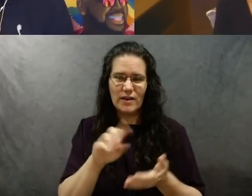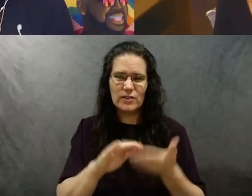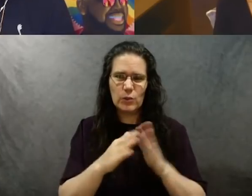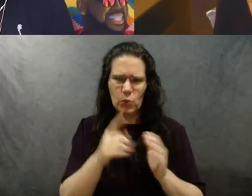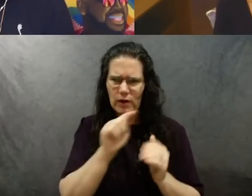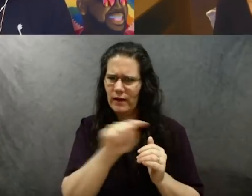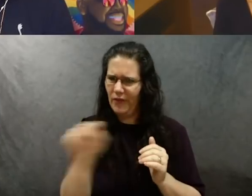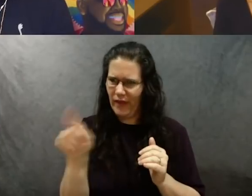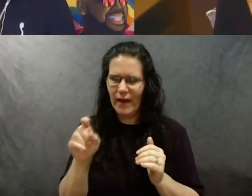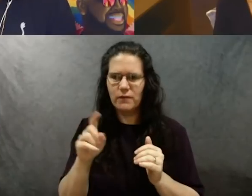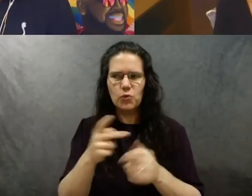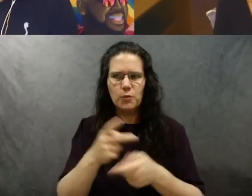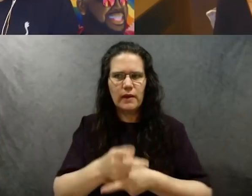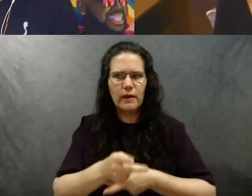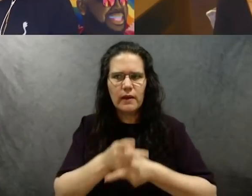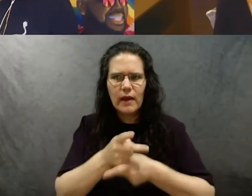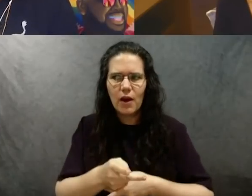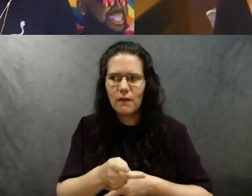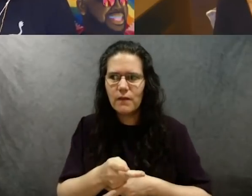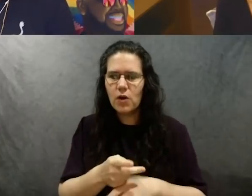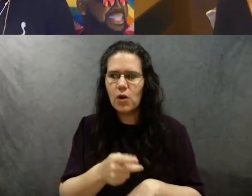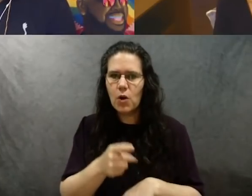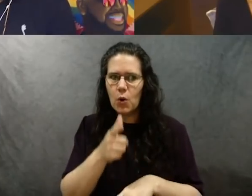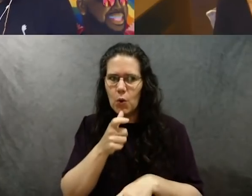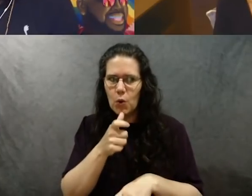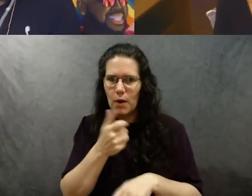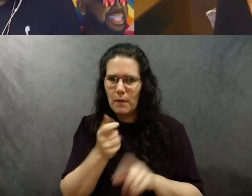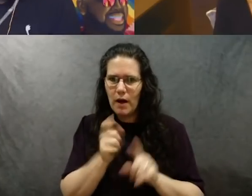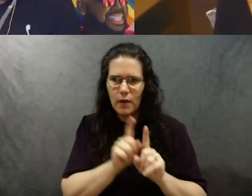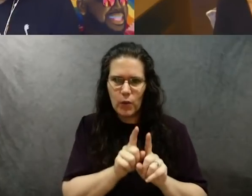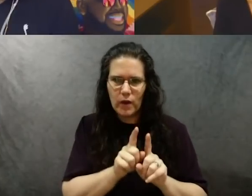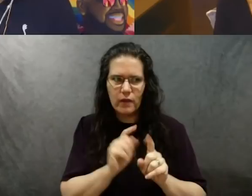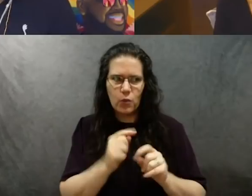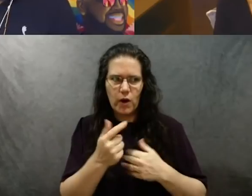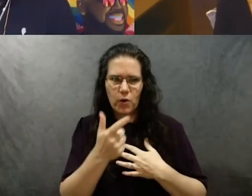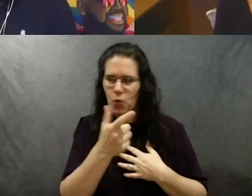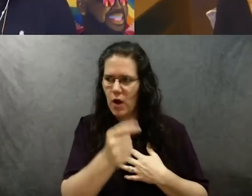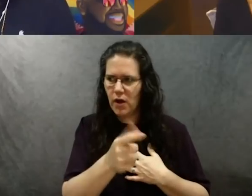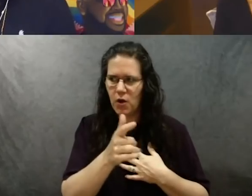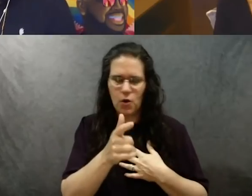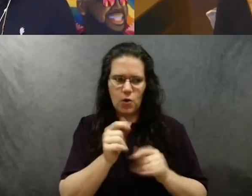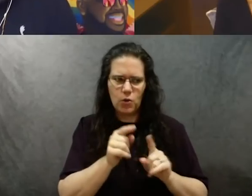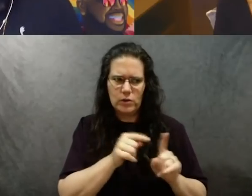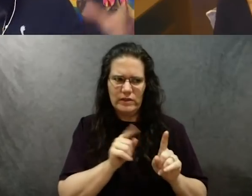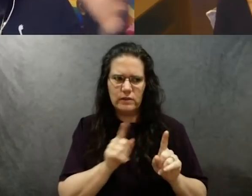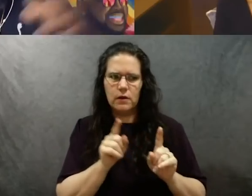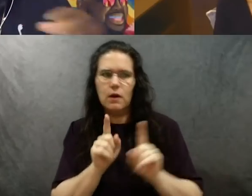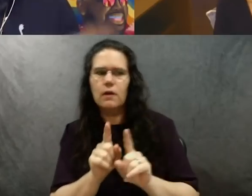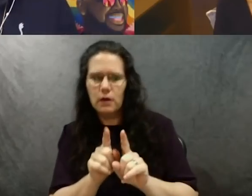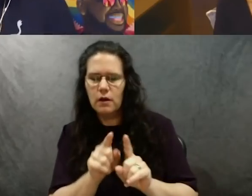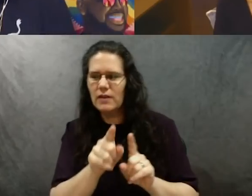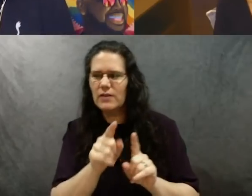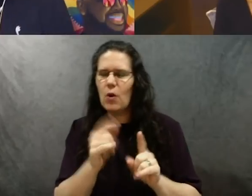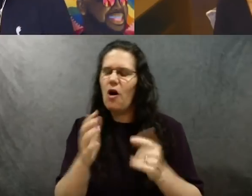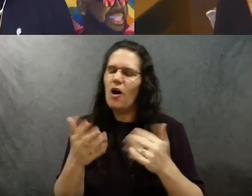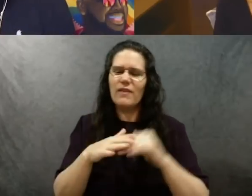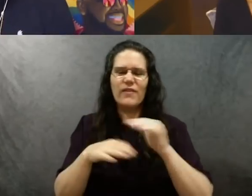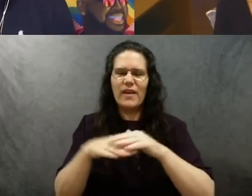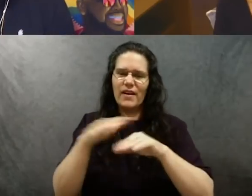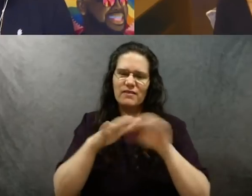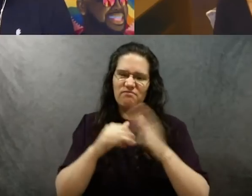about who they're with and where they go, you know, and that all just adds together, you know, just all compounds back into the